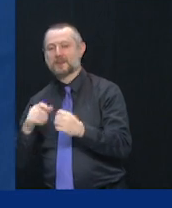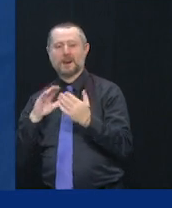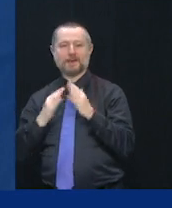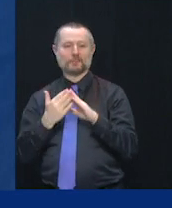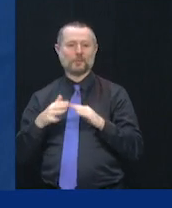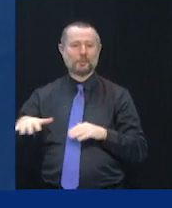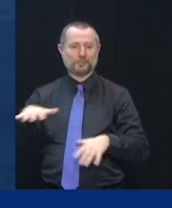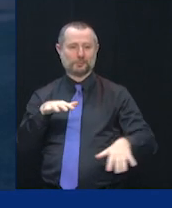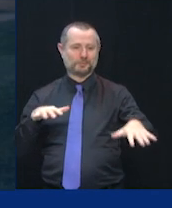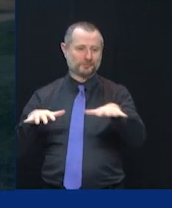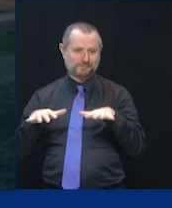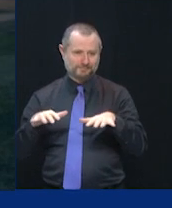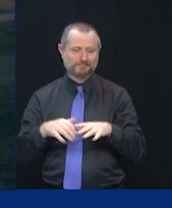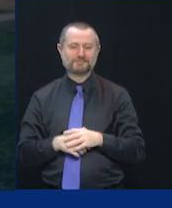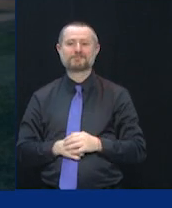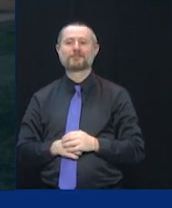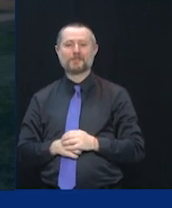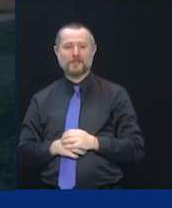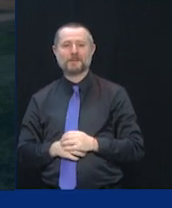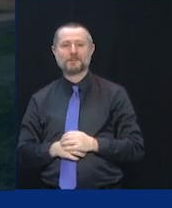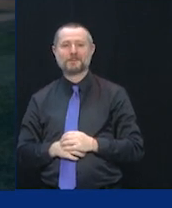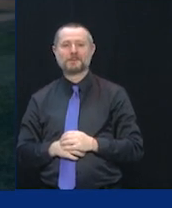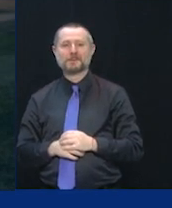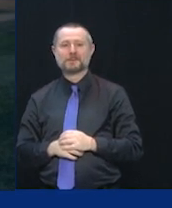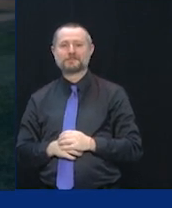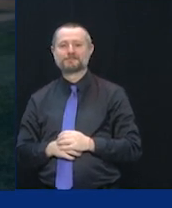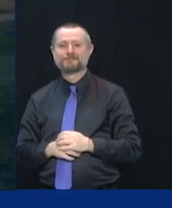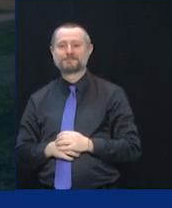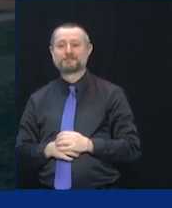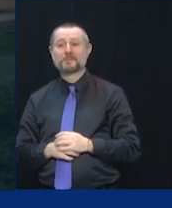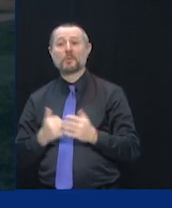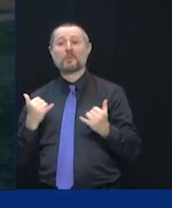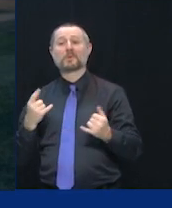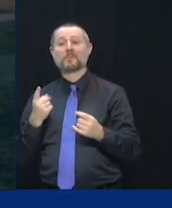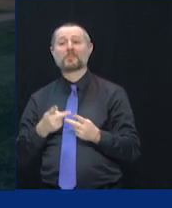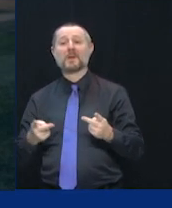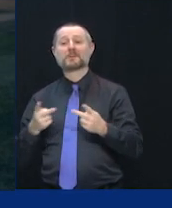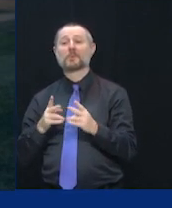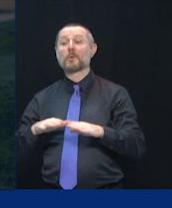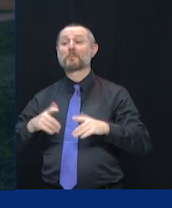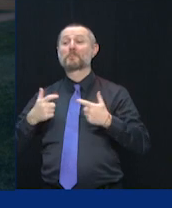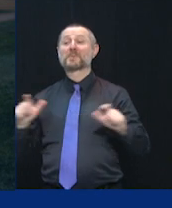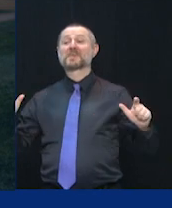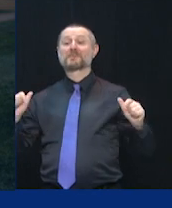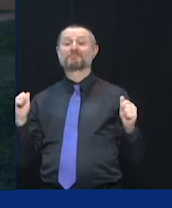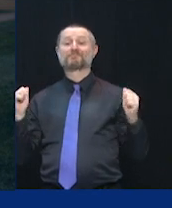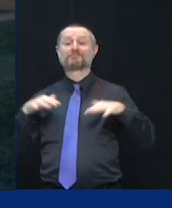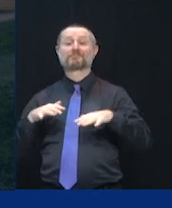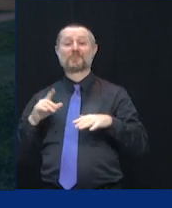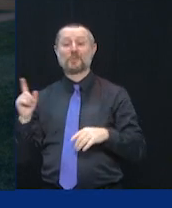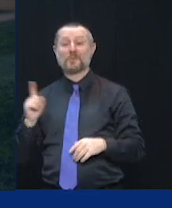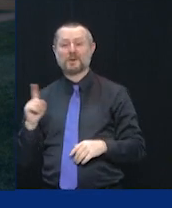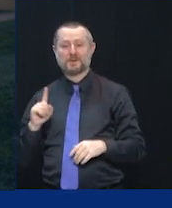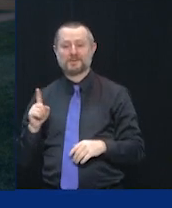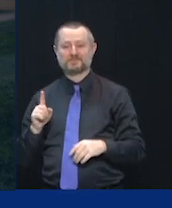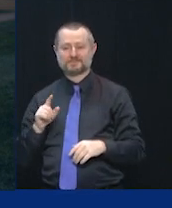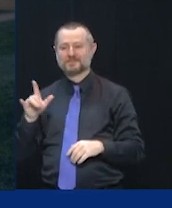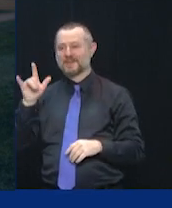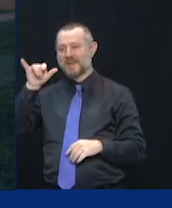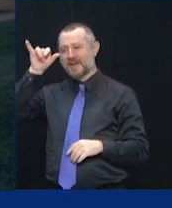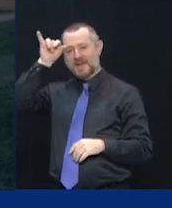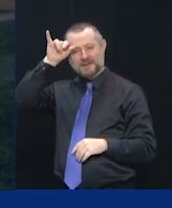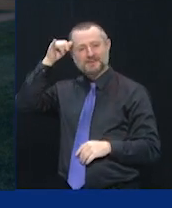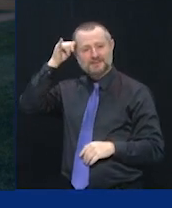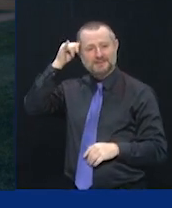demographic. And one of the mass vaccination sites is opening today. It's at Yankee Stadium. It